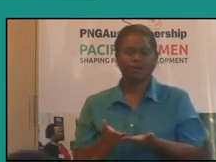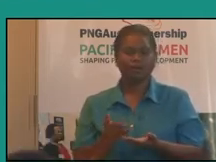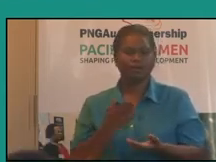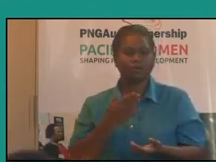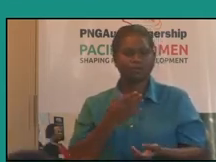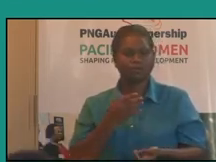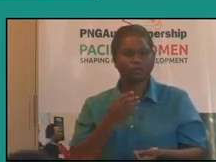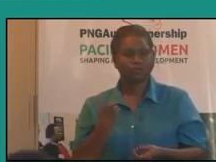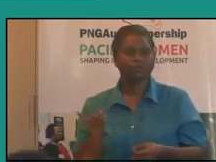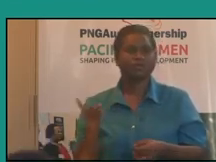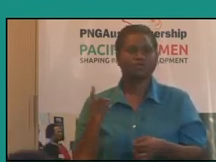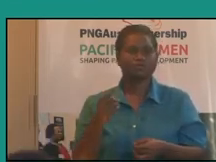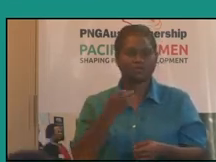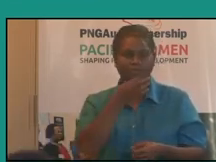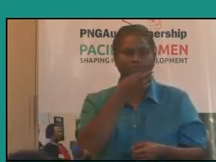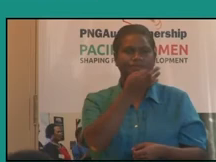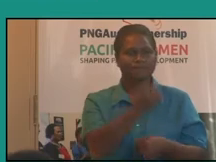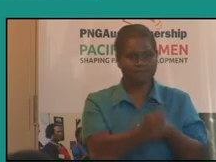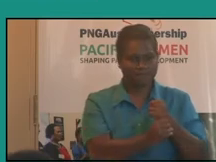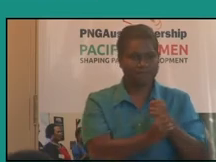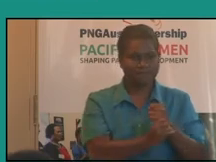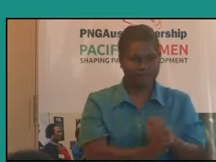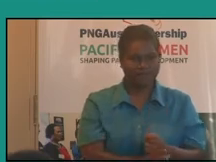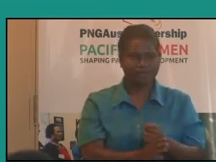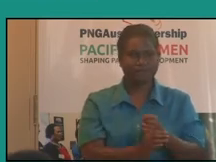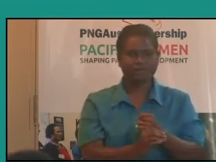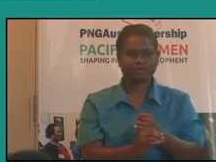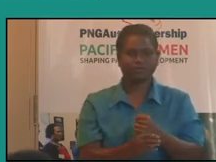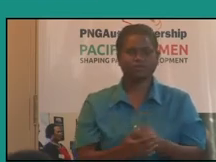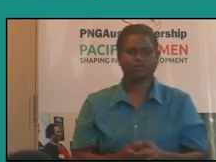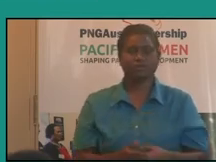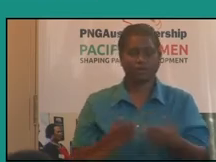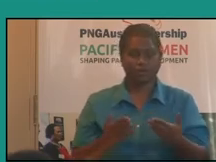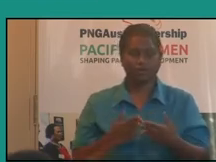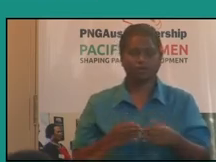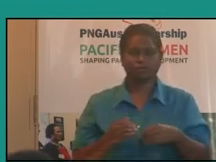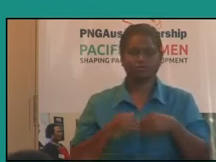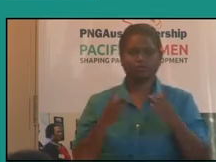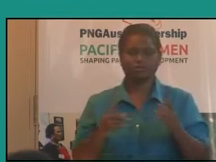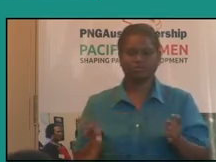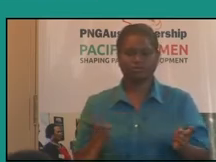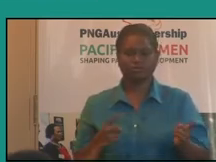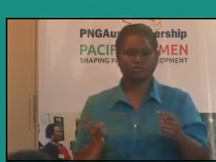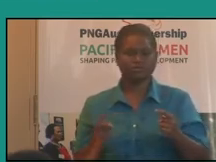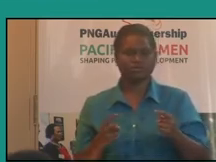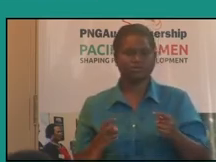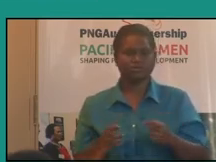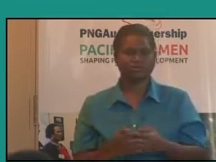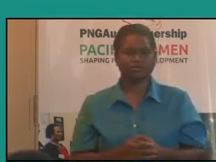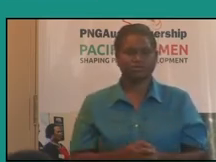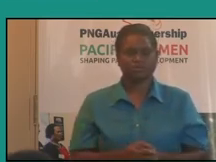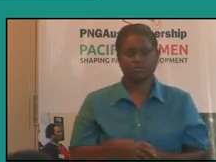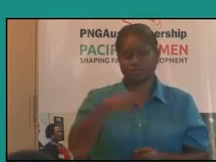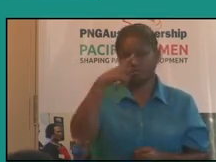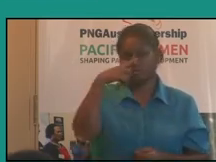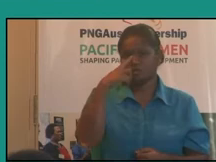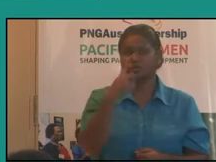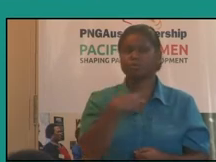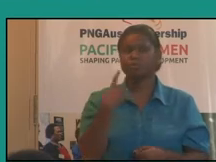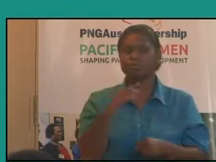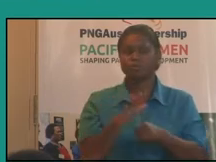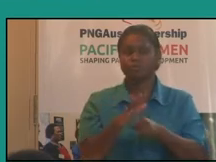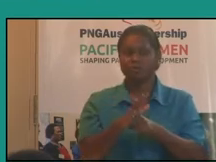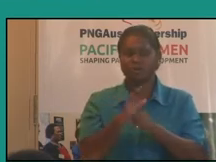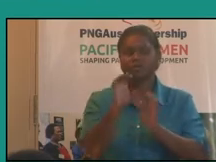that is now our challenge, Dulciana. That is our challenge right now. And for us at the bureaucratic level, like I said, we